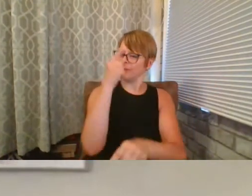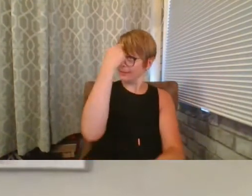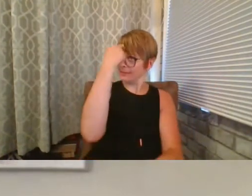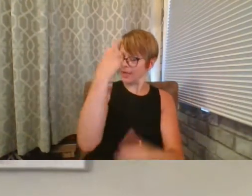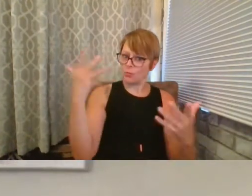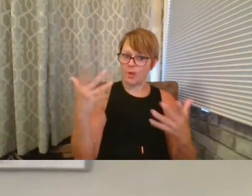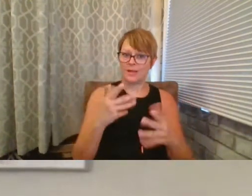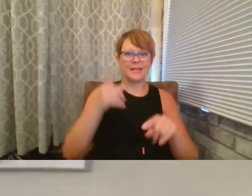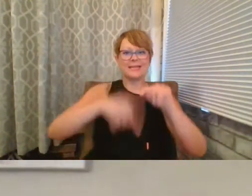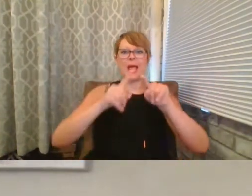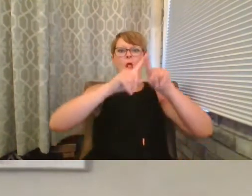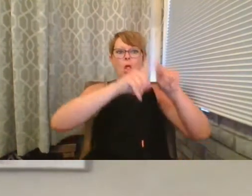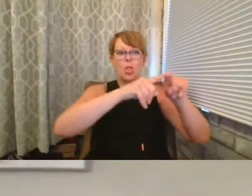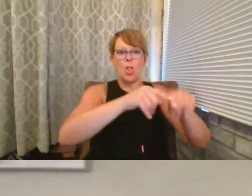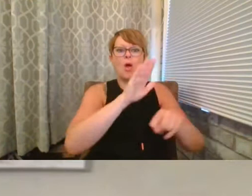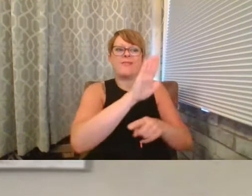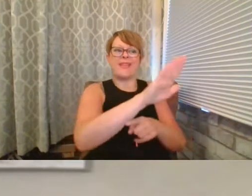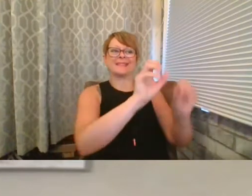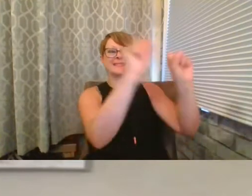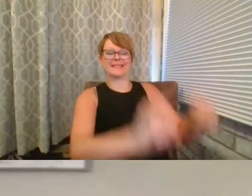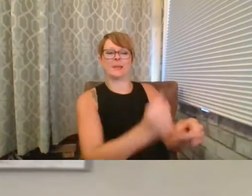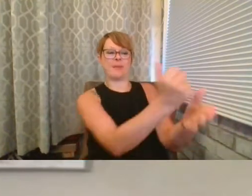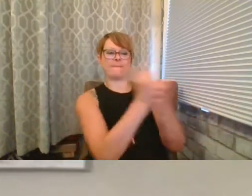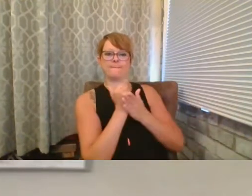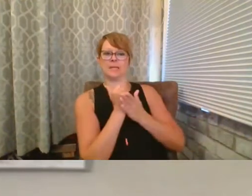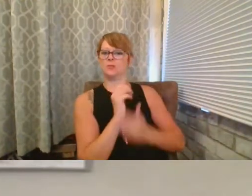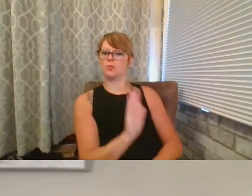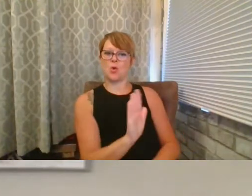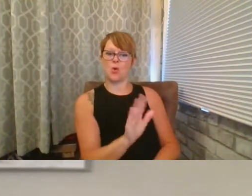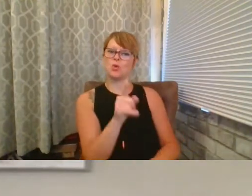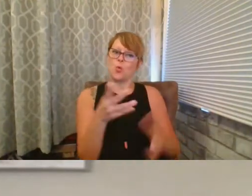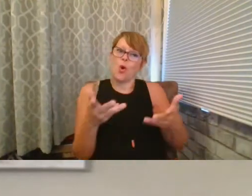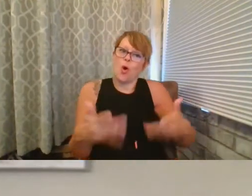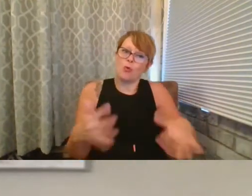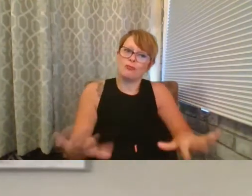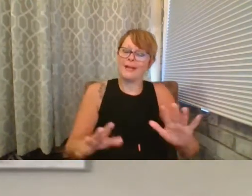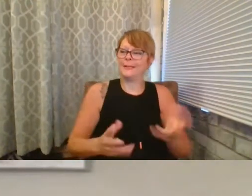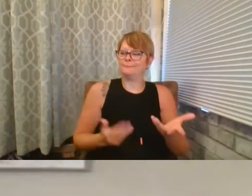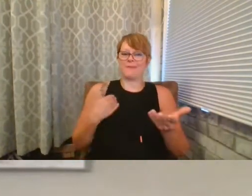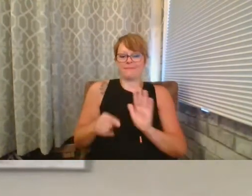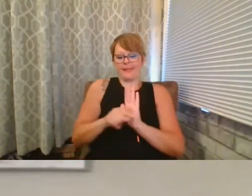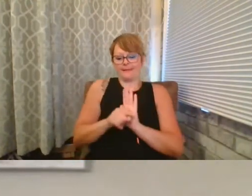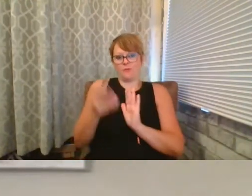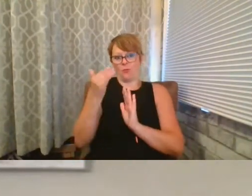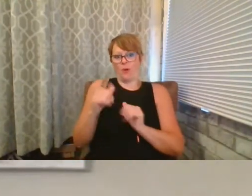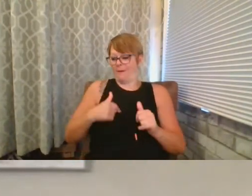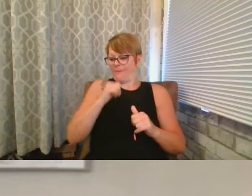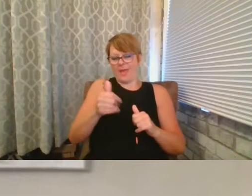rely on the system to help you because you're already at a disadvantage compared to a Newfoundlander, let's say.